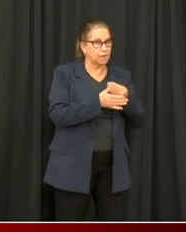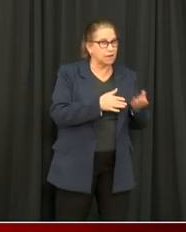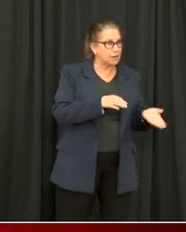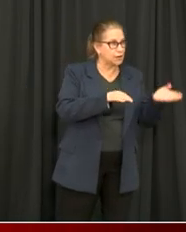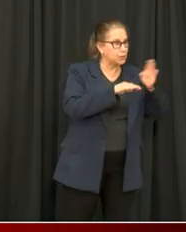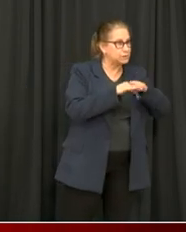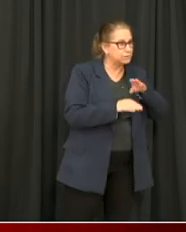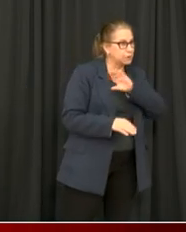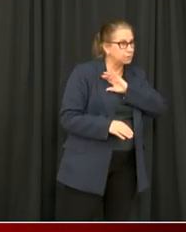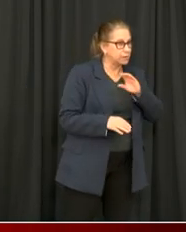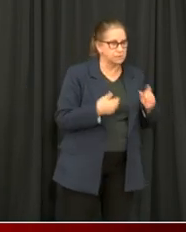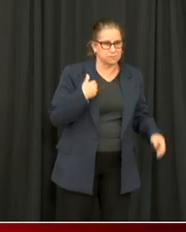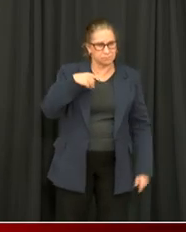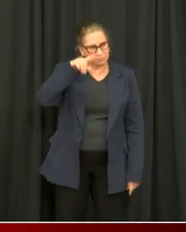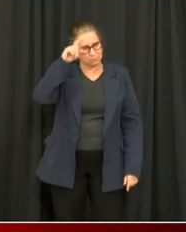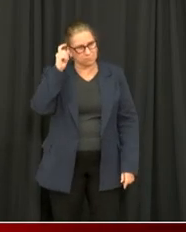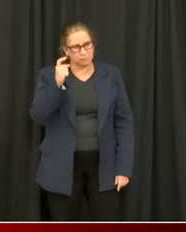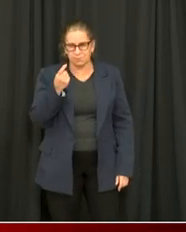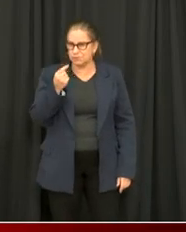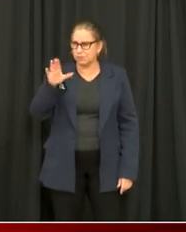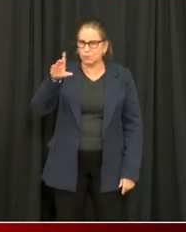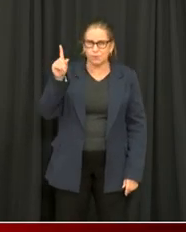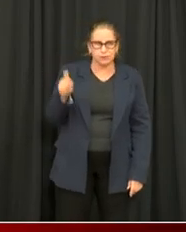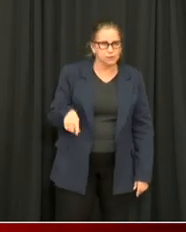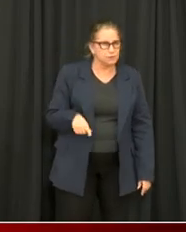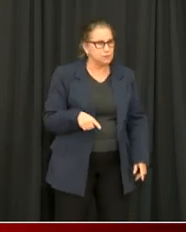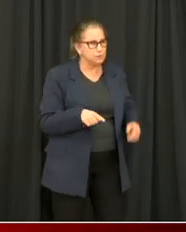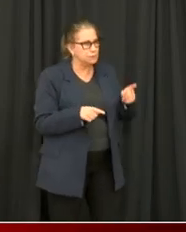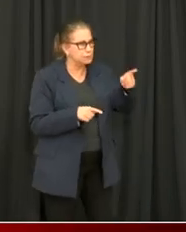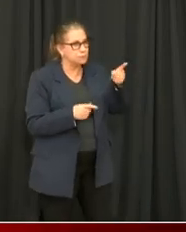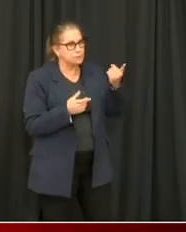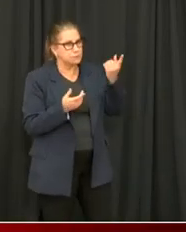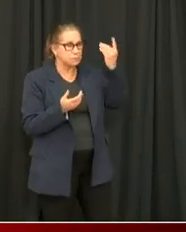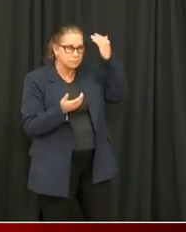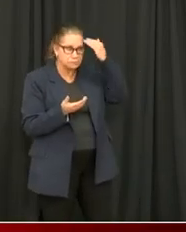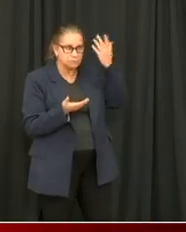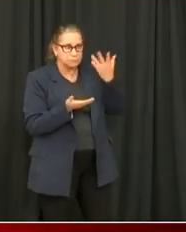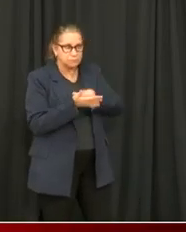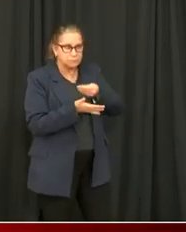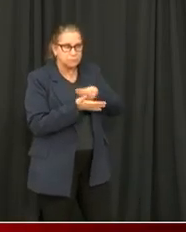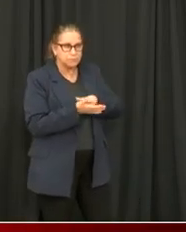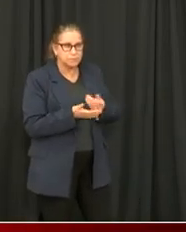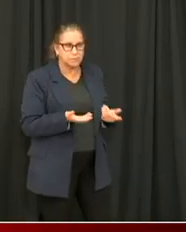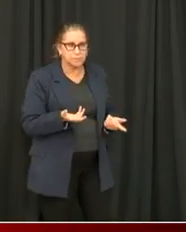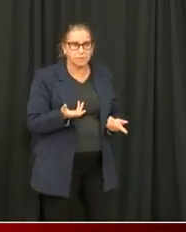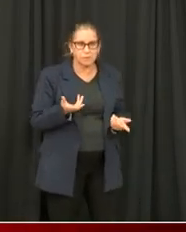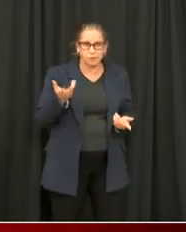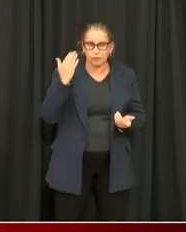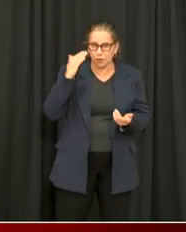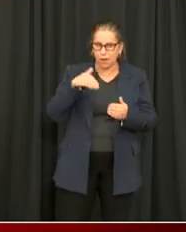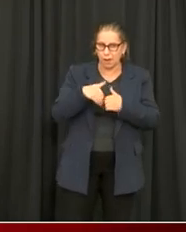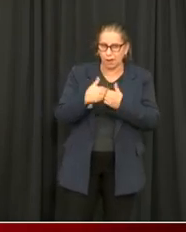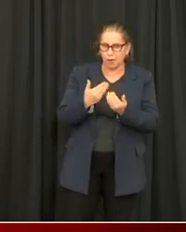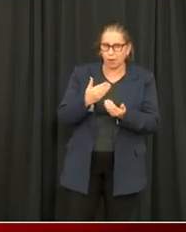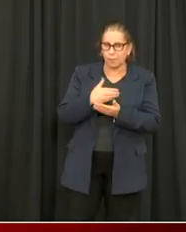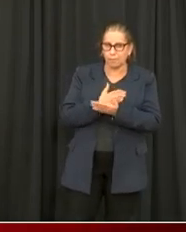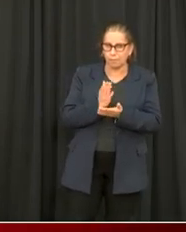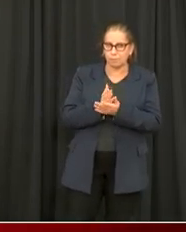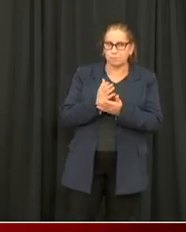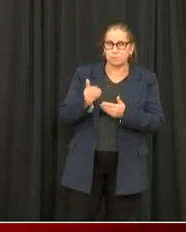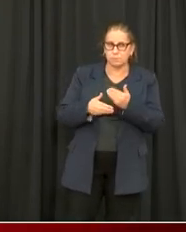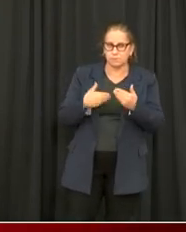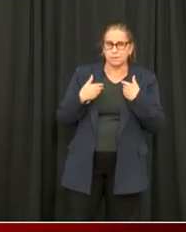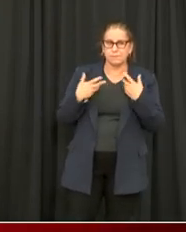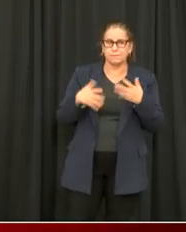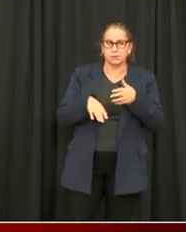What's your question for us? Are you reconsidering any of that? You know how the budget process works, Sam. I submit a budget and the council